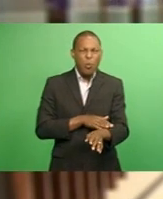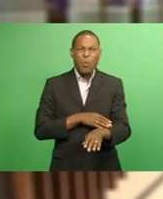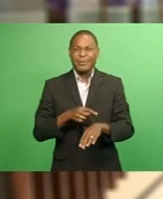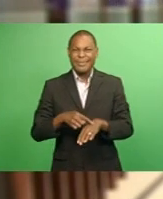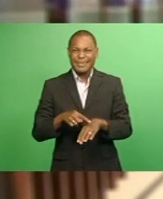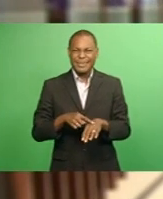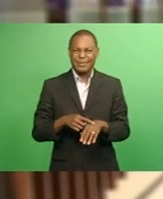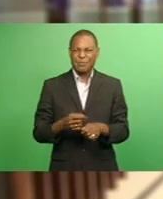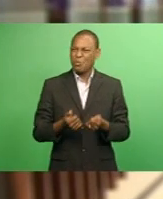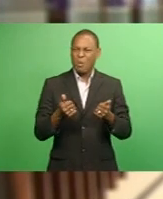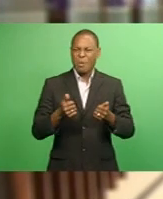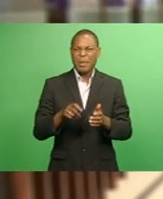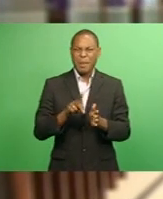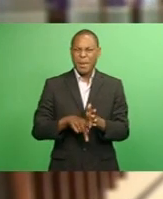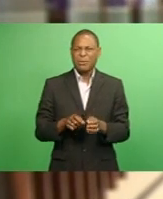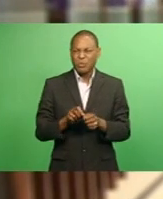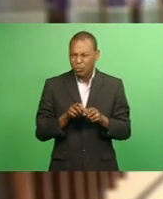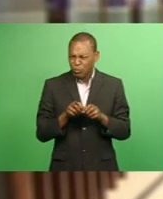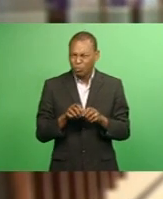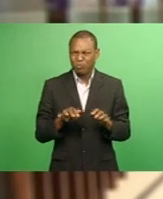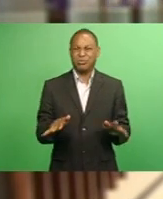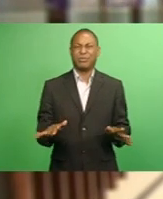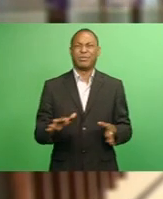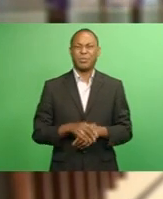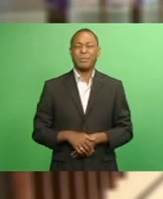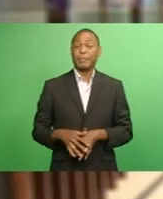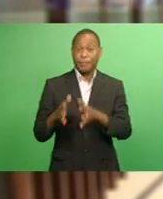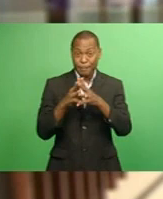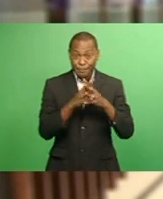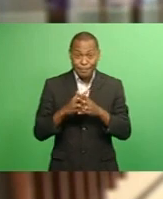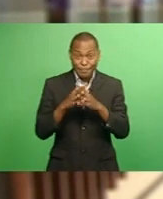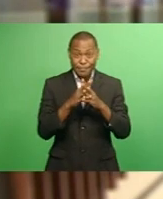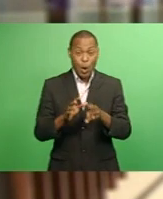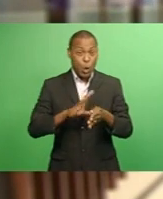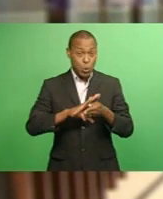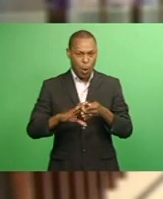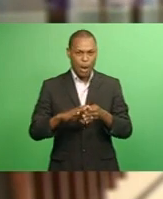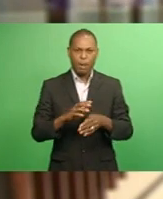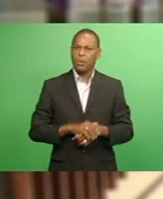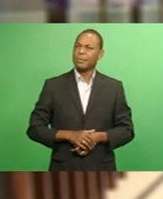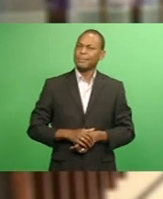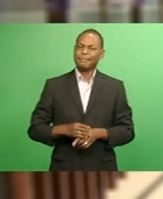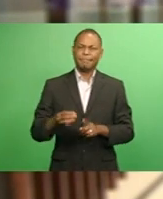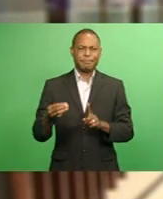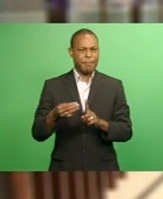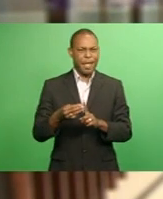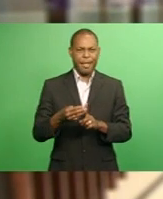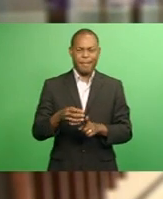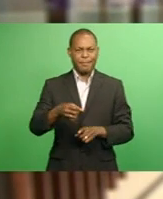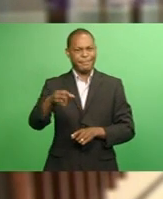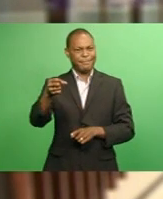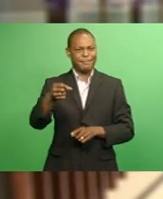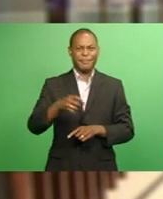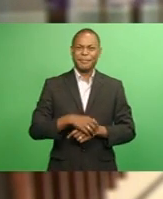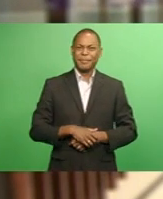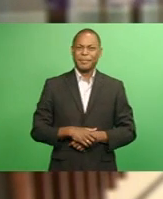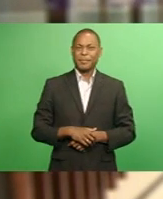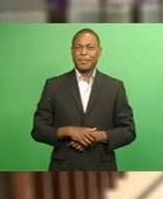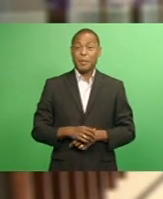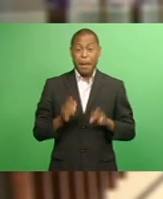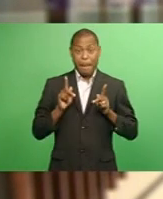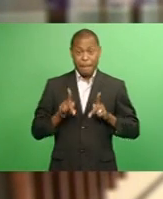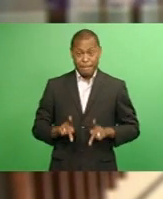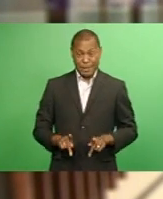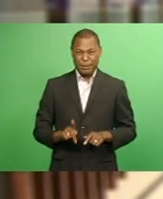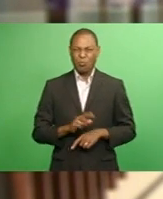world, the US dollar held near a multi-month high against other major currencies. Investors believe fiscal stimulus and